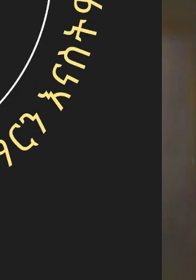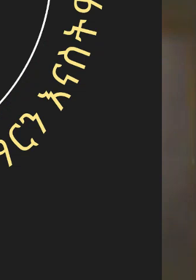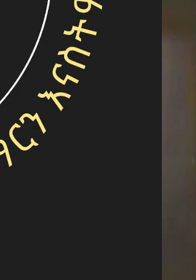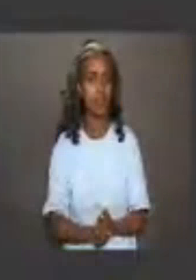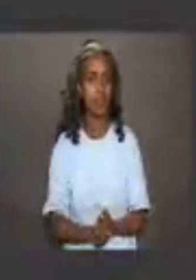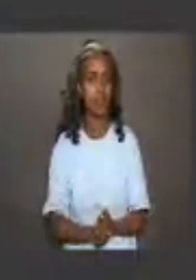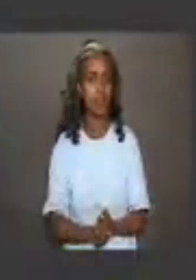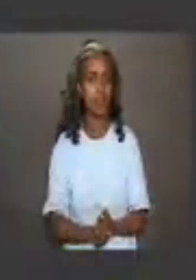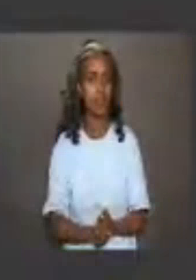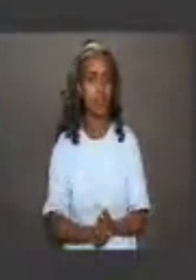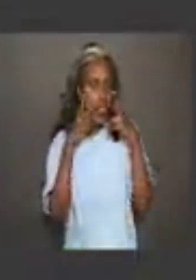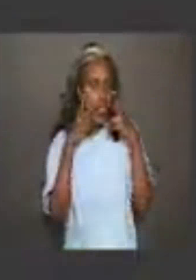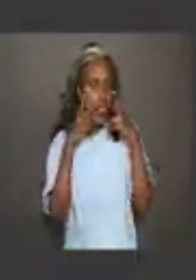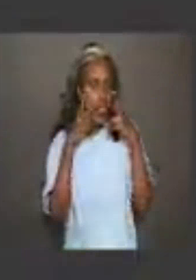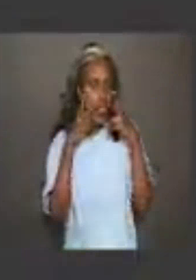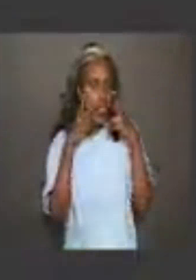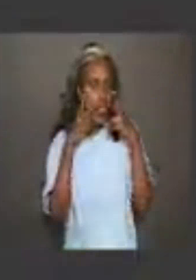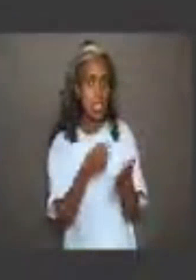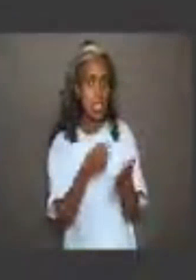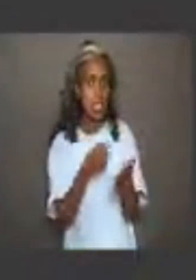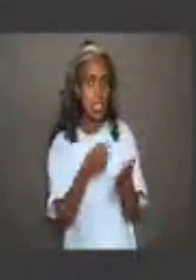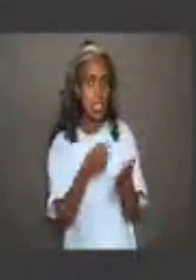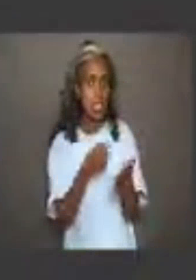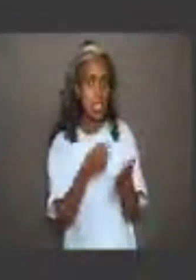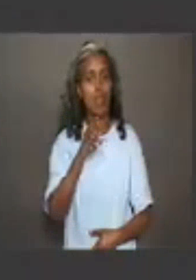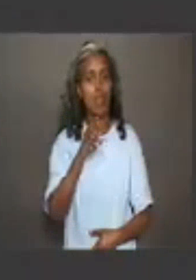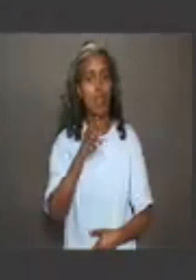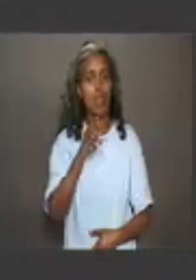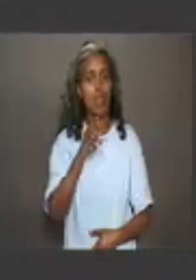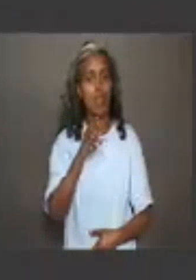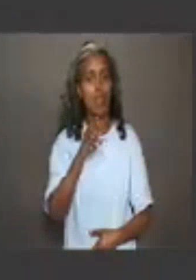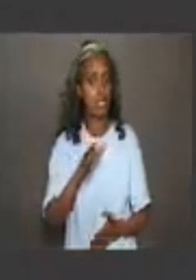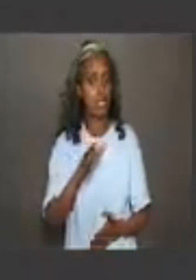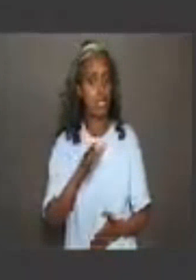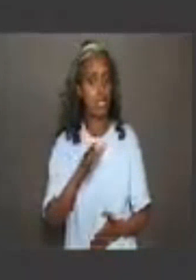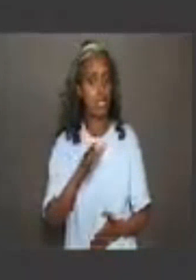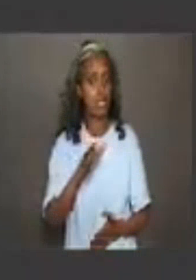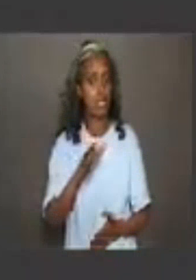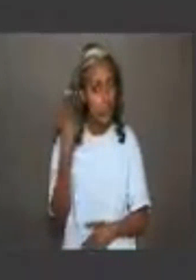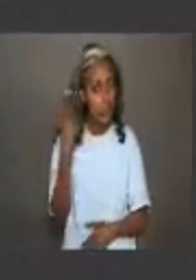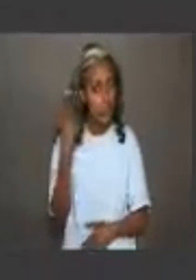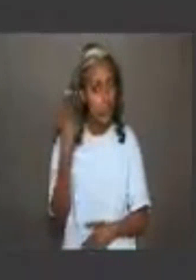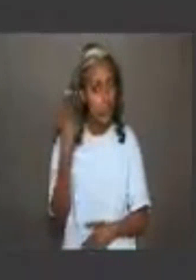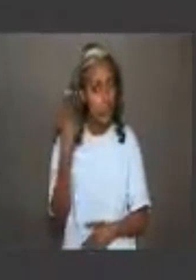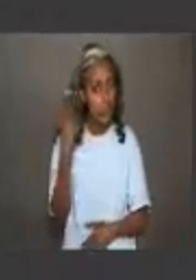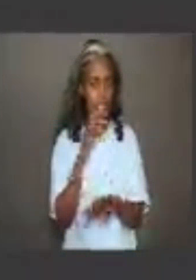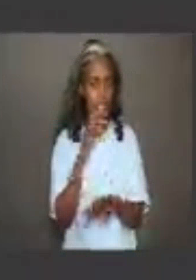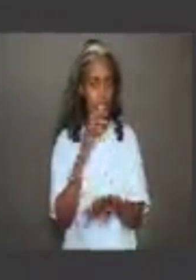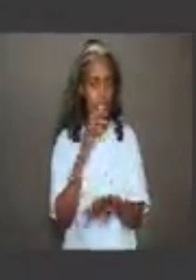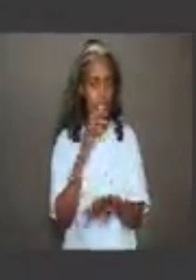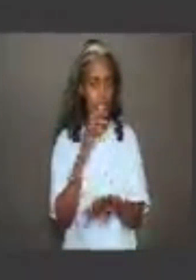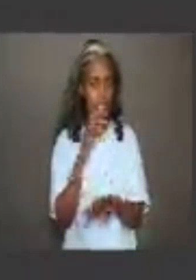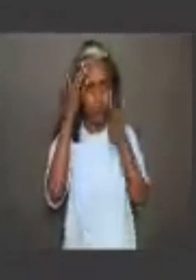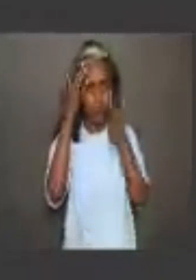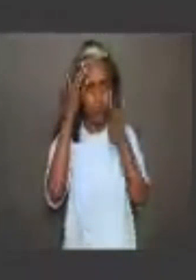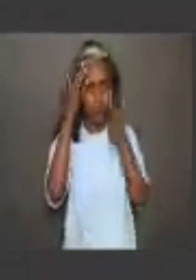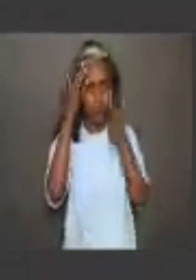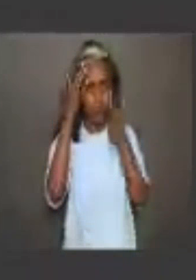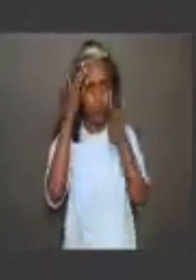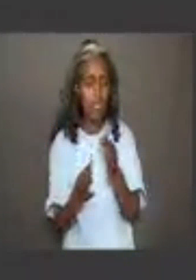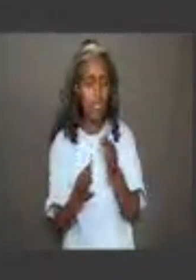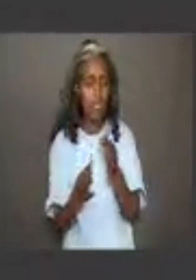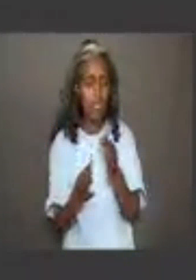Look at these 3 polynomials. Use the factor theorem to determine whether or